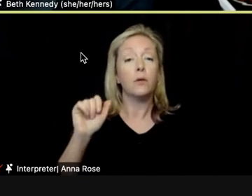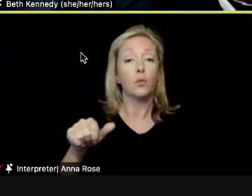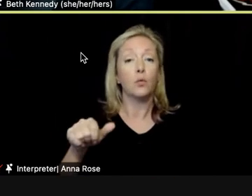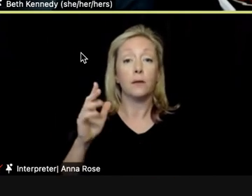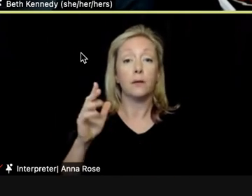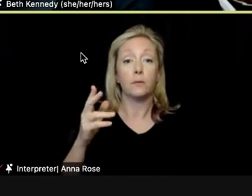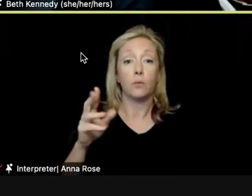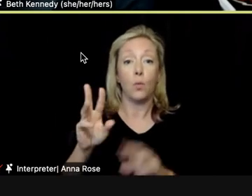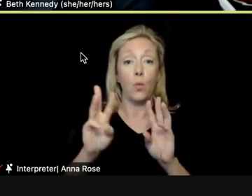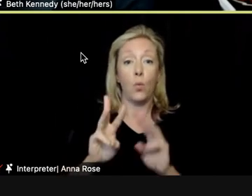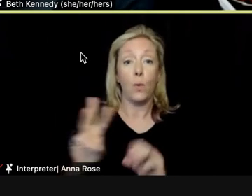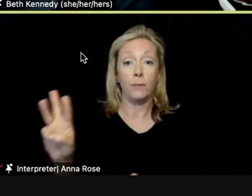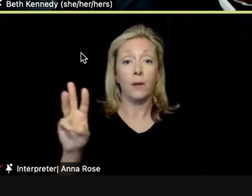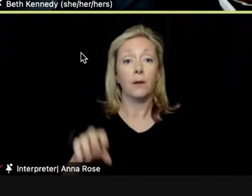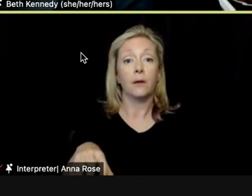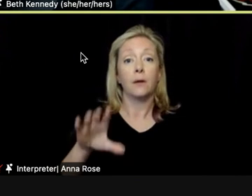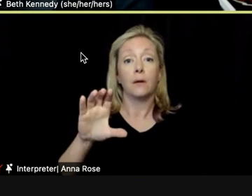to